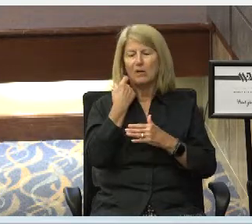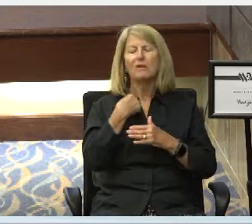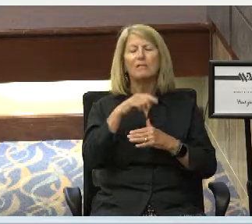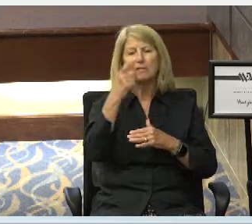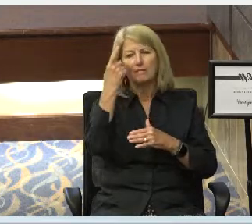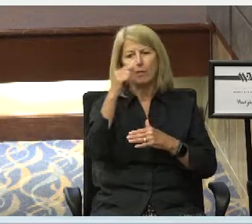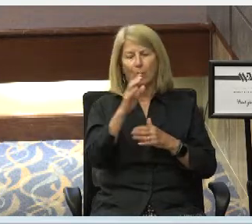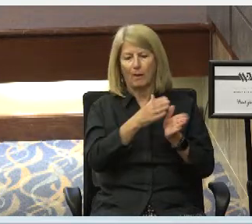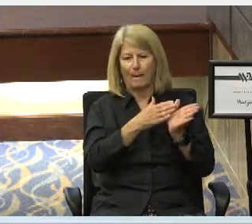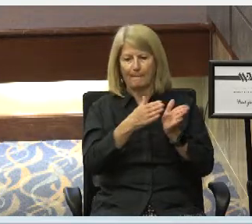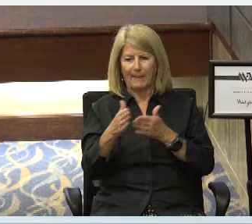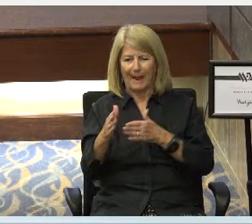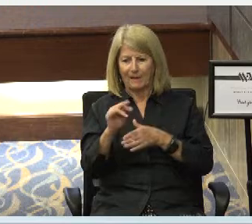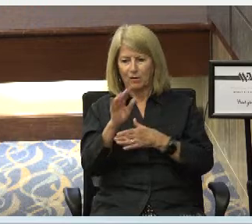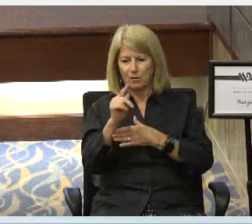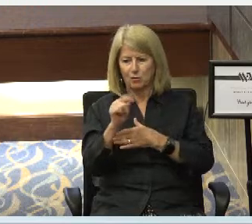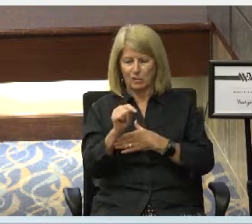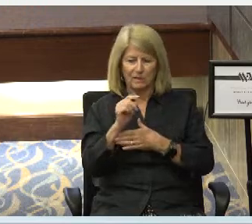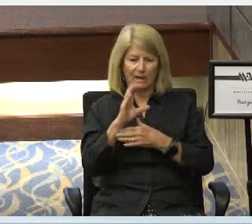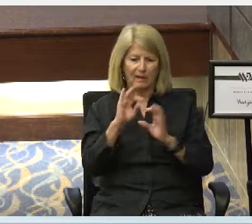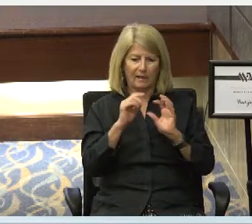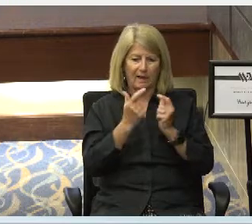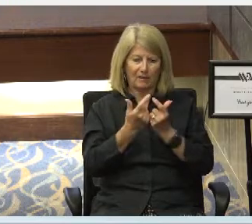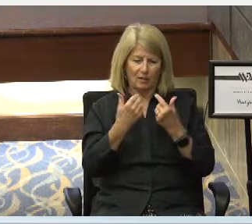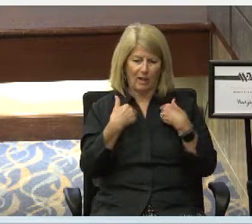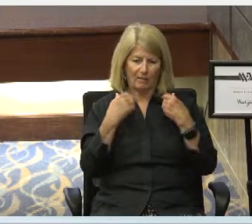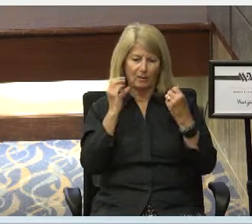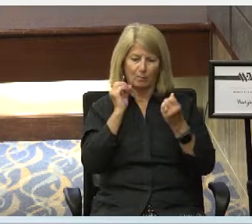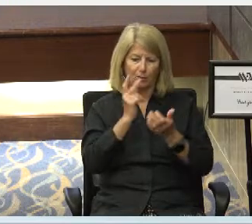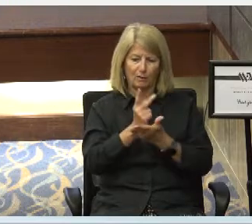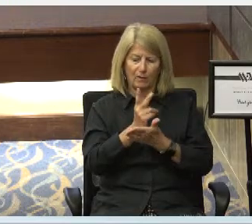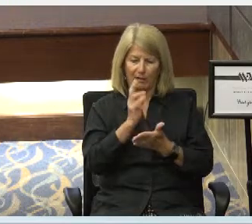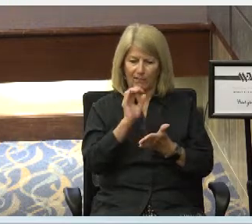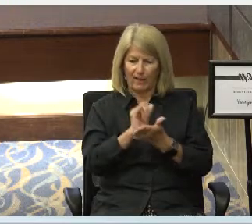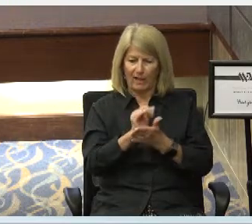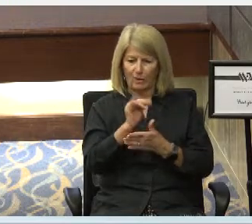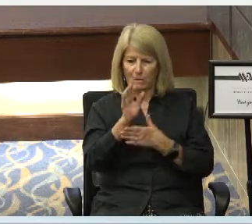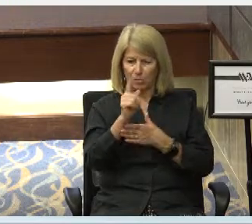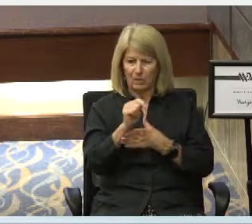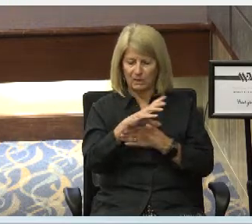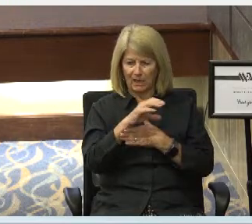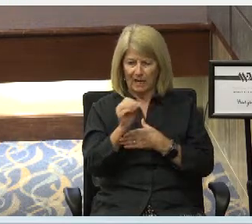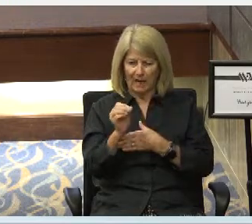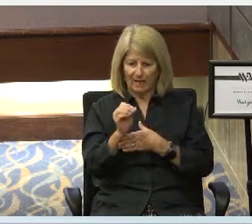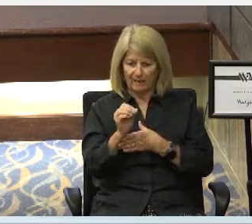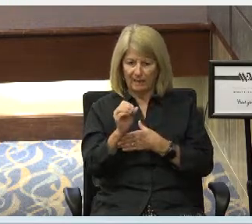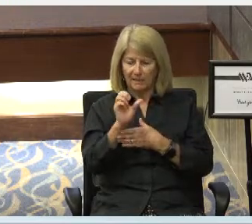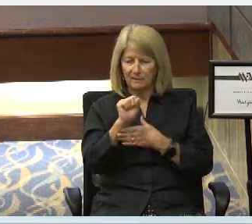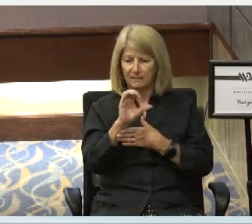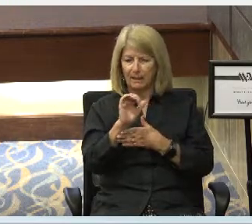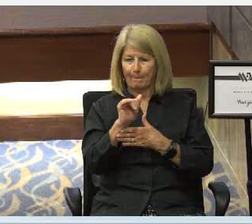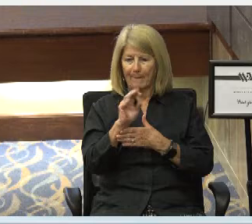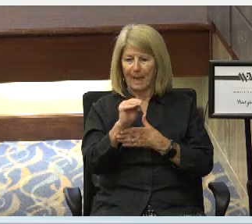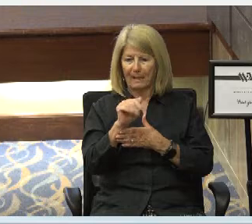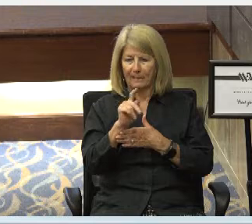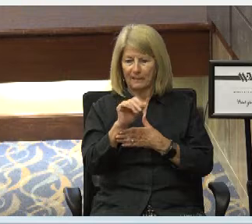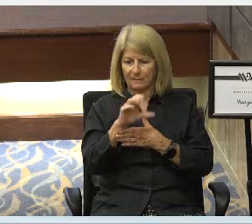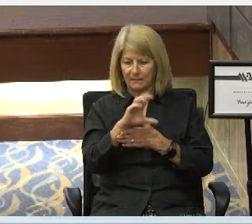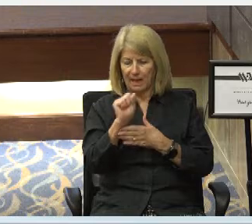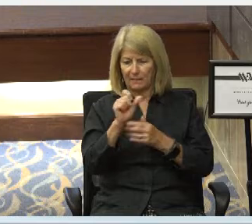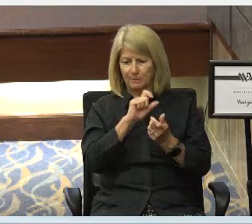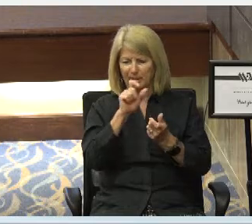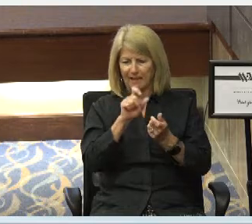and the council will have approval of that planned unit development as well as what we've called schematics and